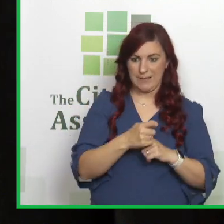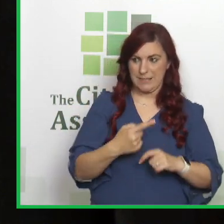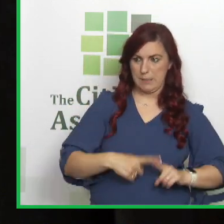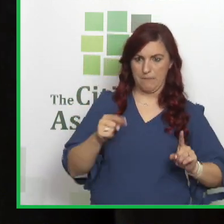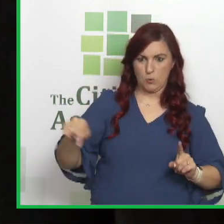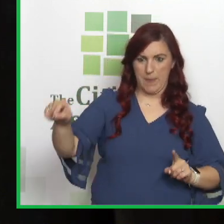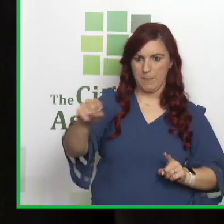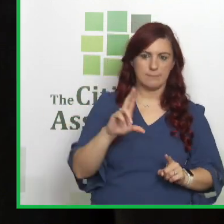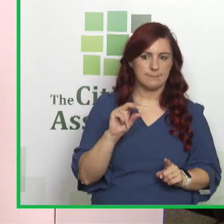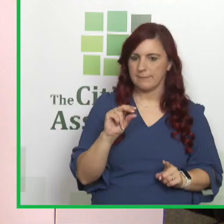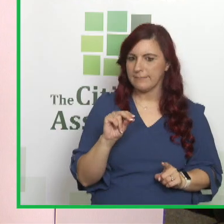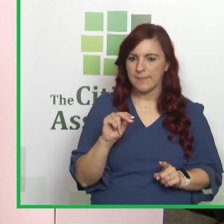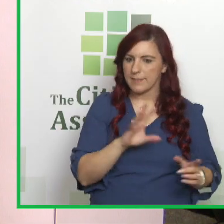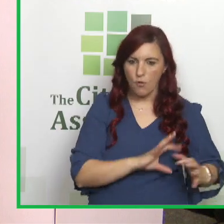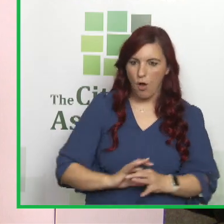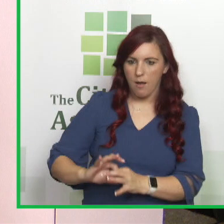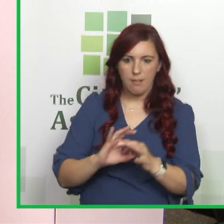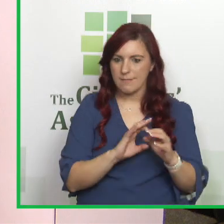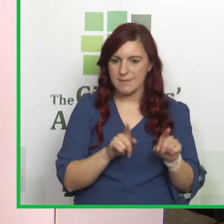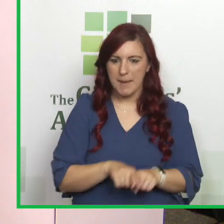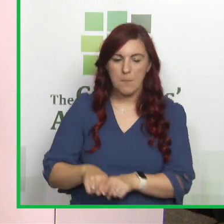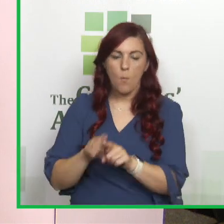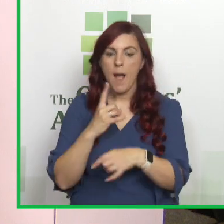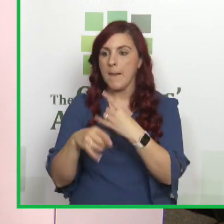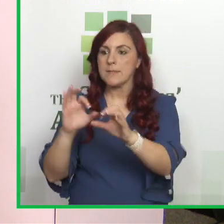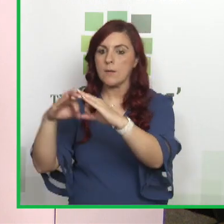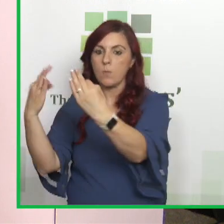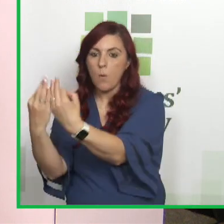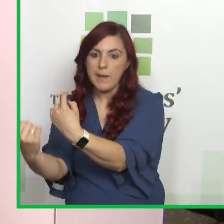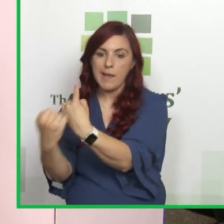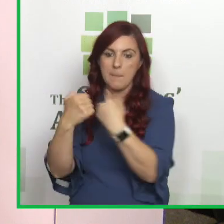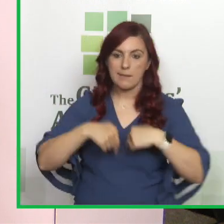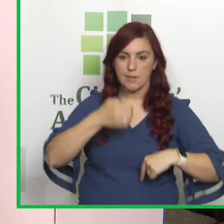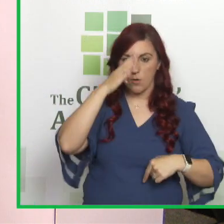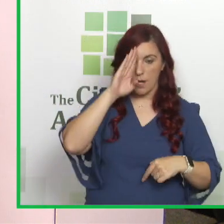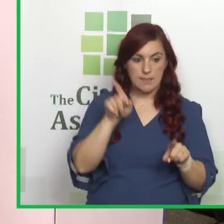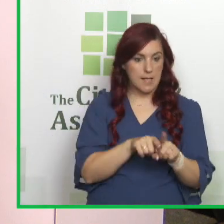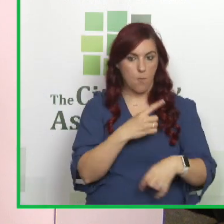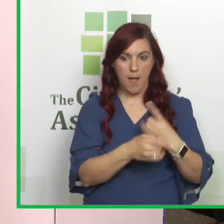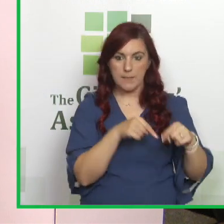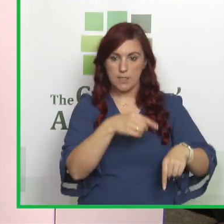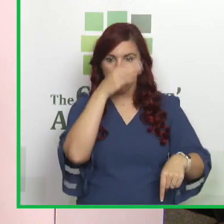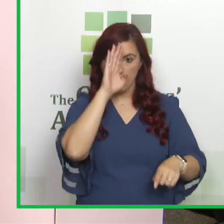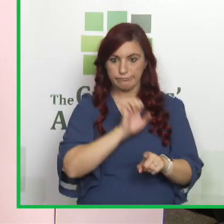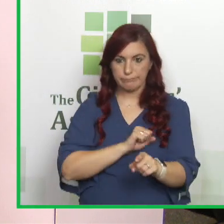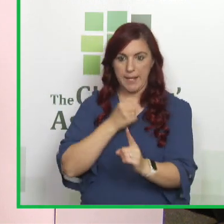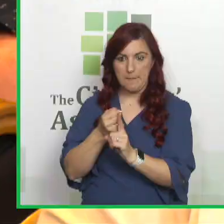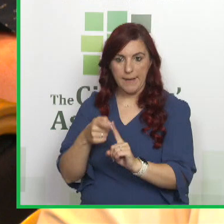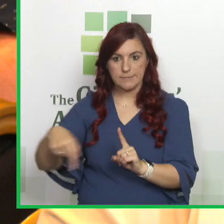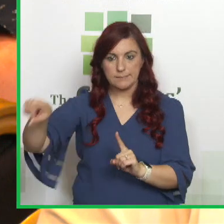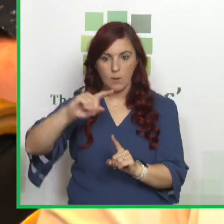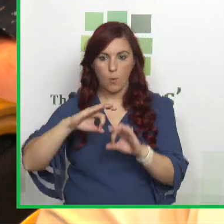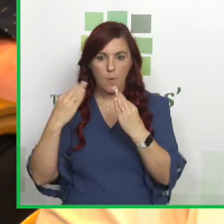be tackled in isolation. What happens globally impacts on Ireland, and vice versa can also be the case. Irish criminals are